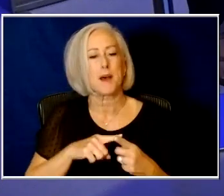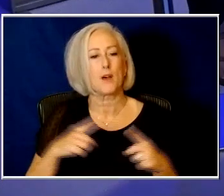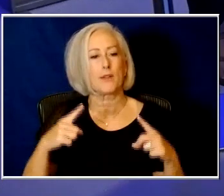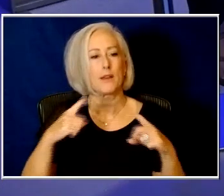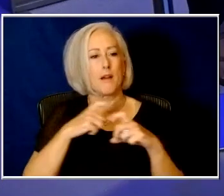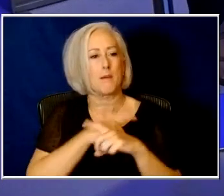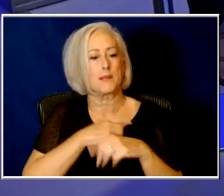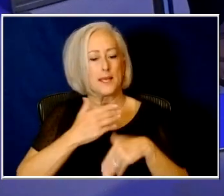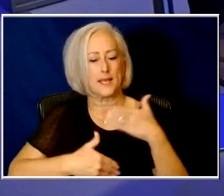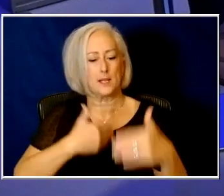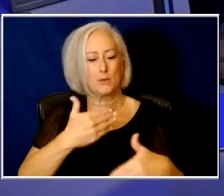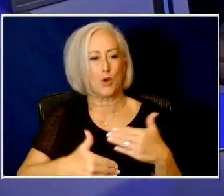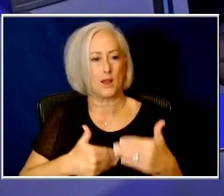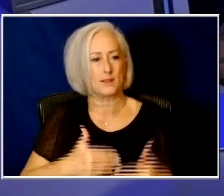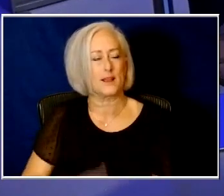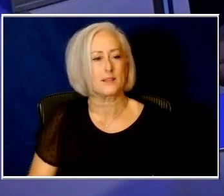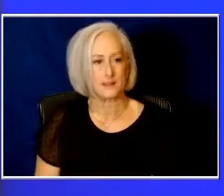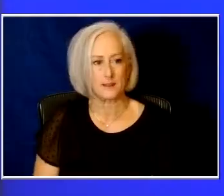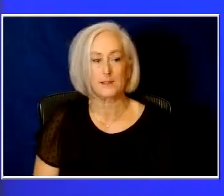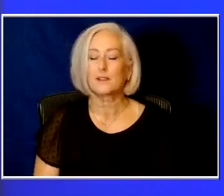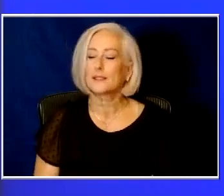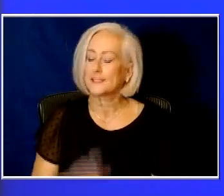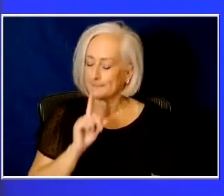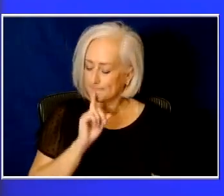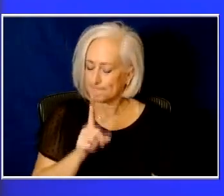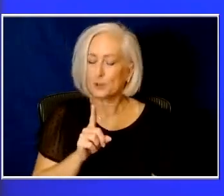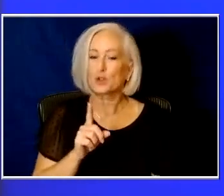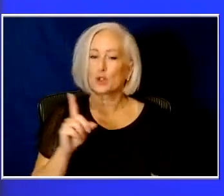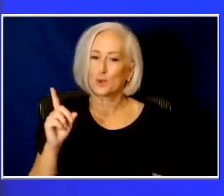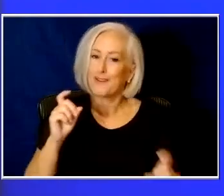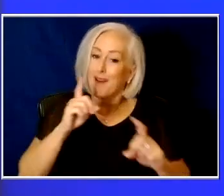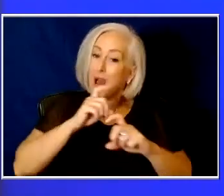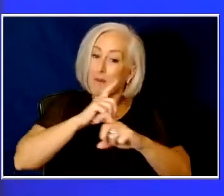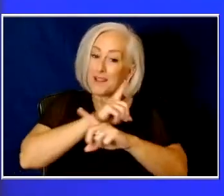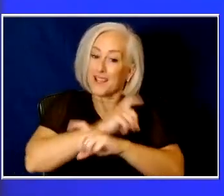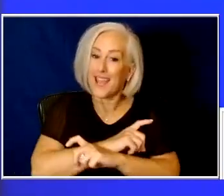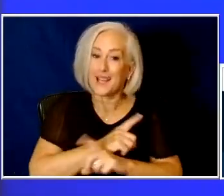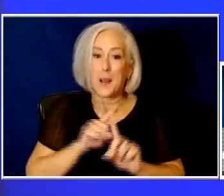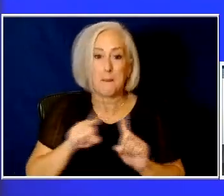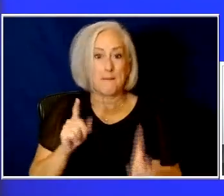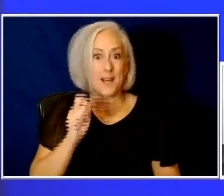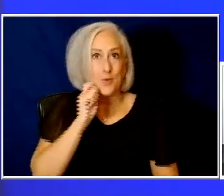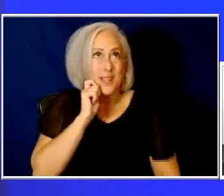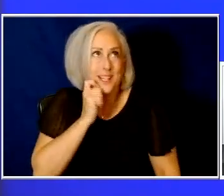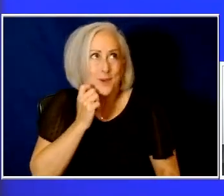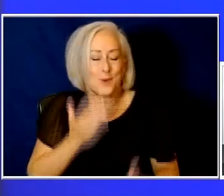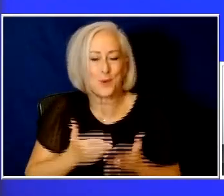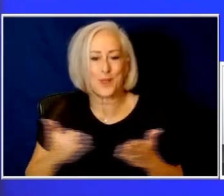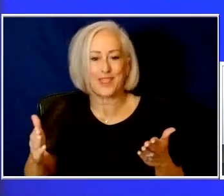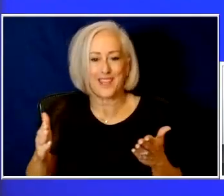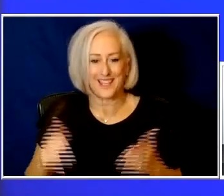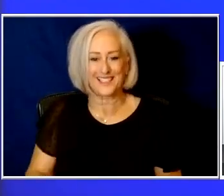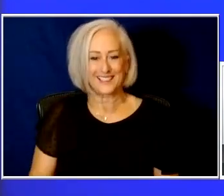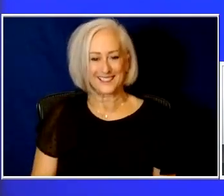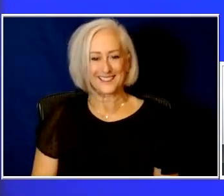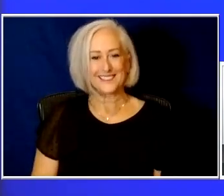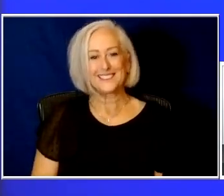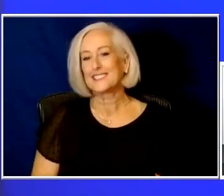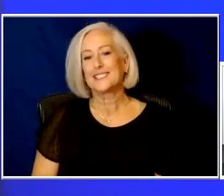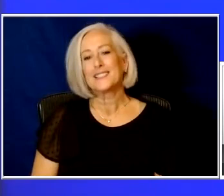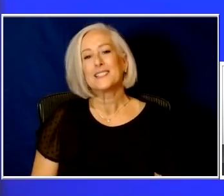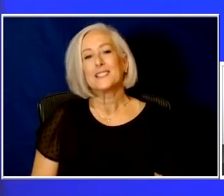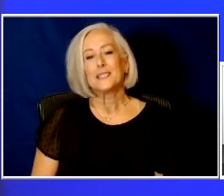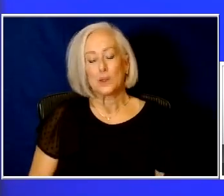done. Yeah, no, it is complicated and probably one of the coolest things that we get to do. So we talk